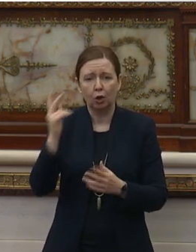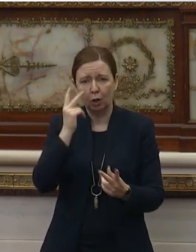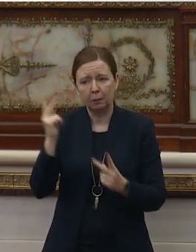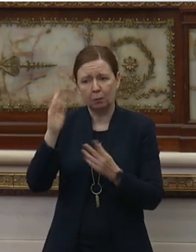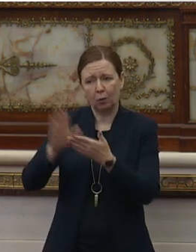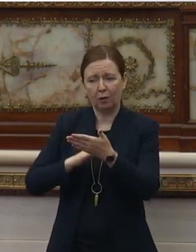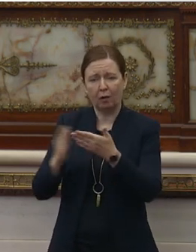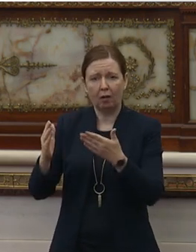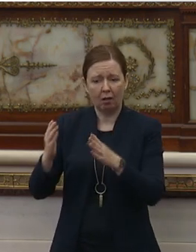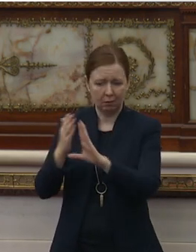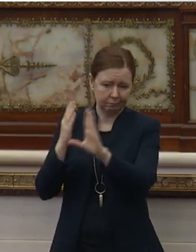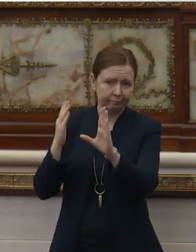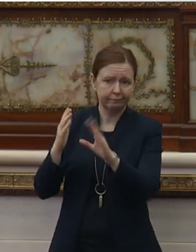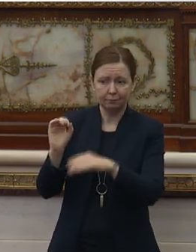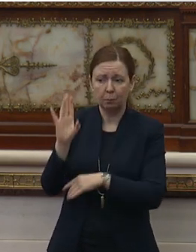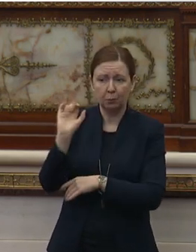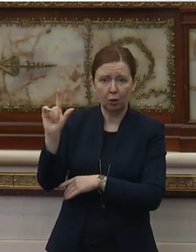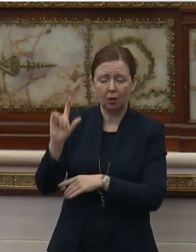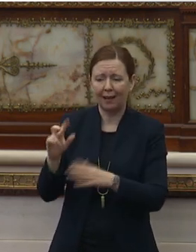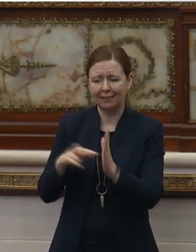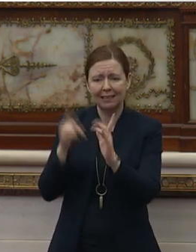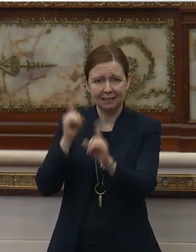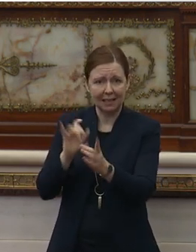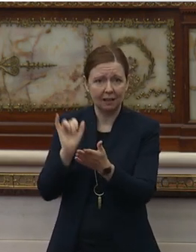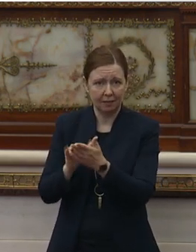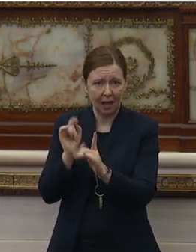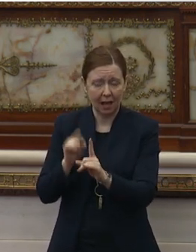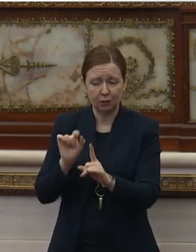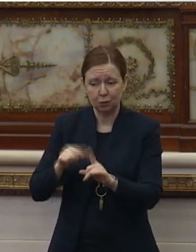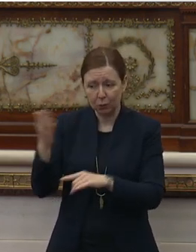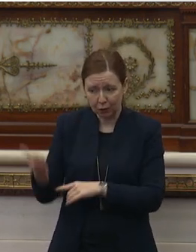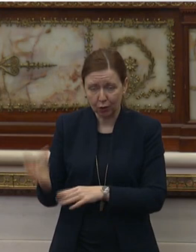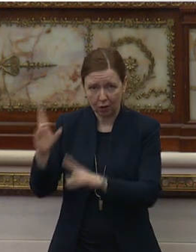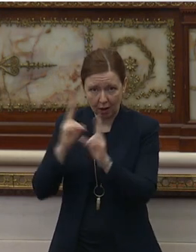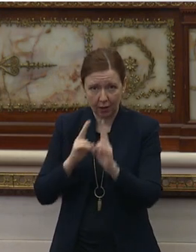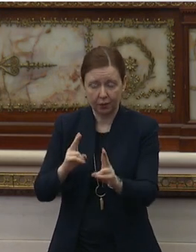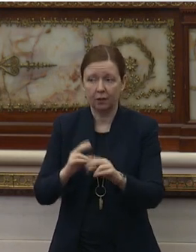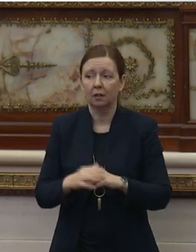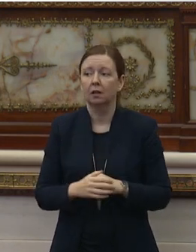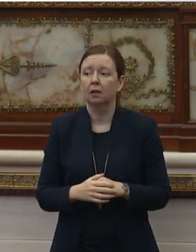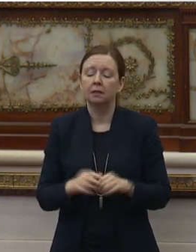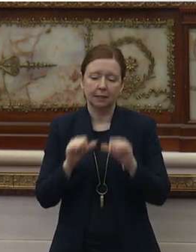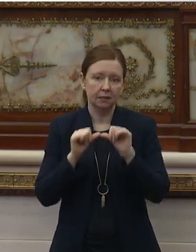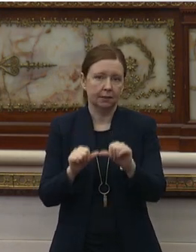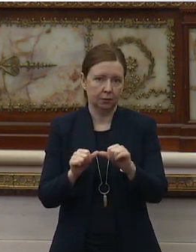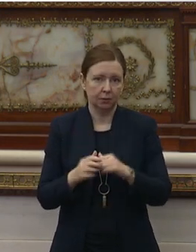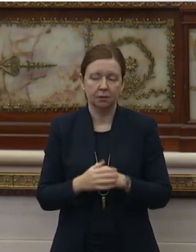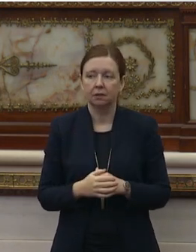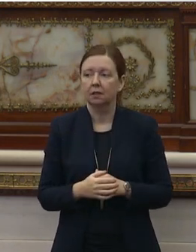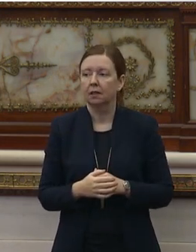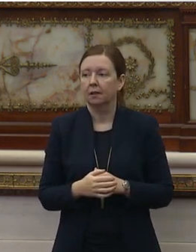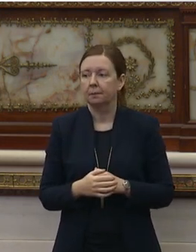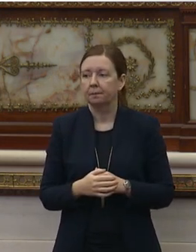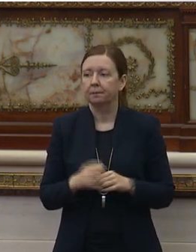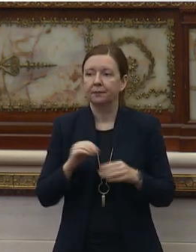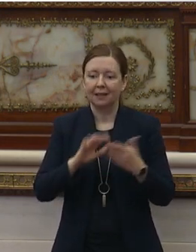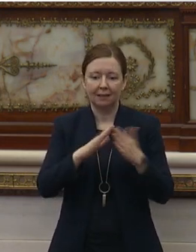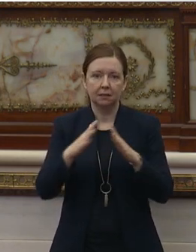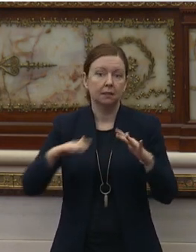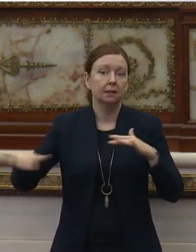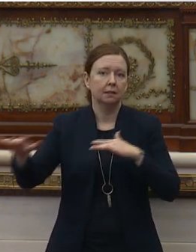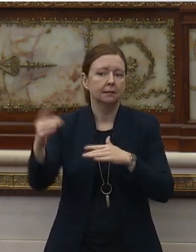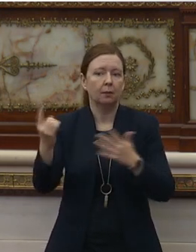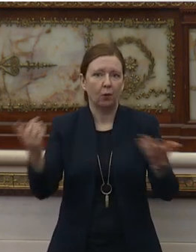memorial and the intent of the memorial to her honor continues in the city